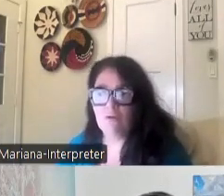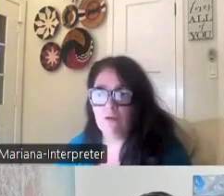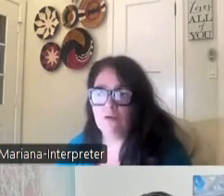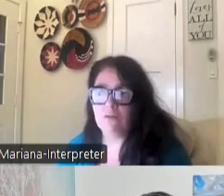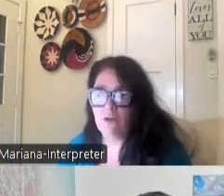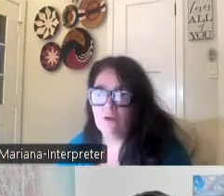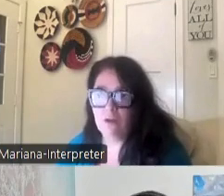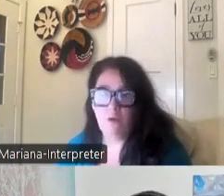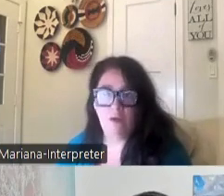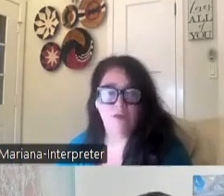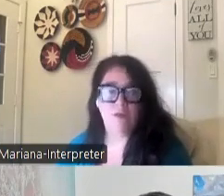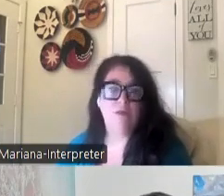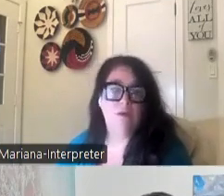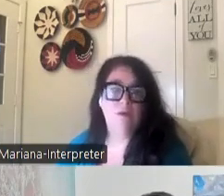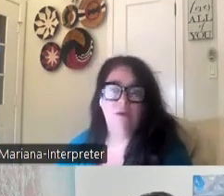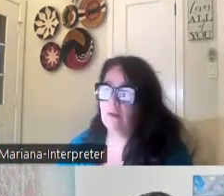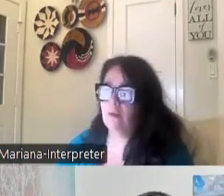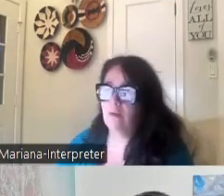large-scale warming.